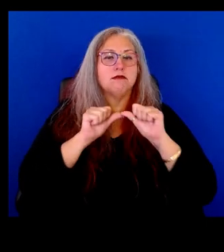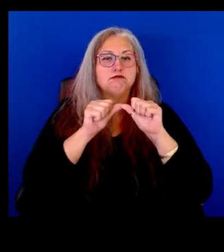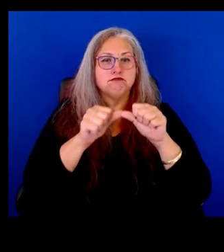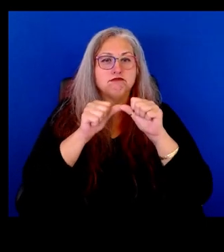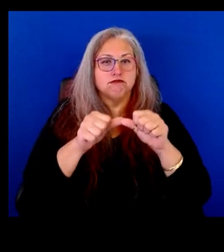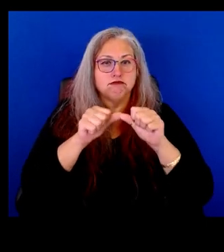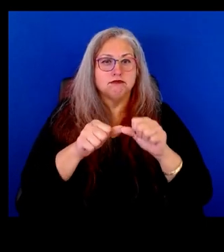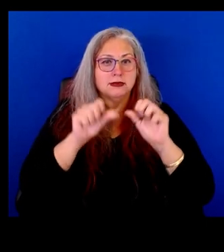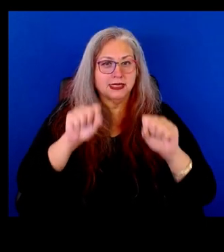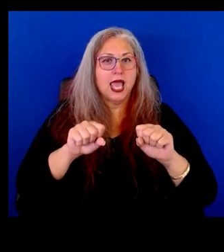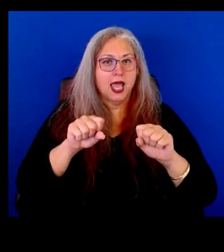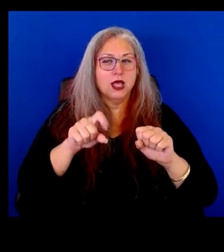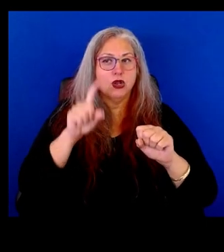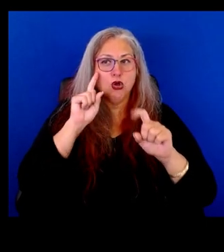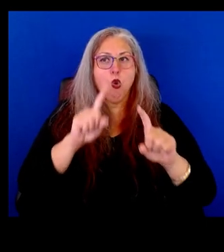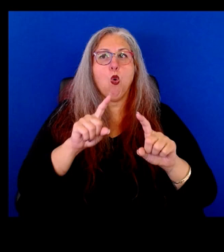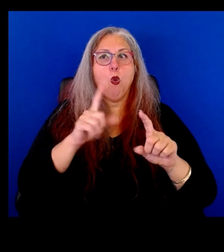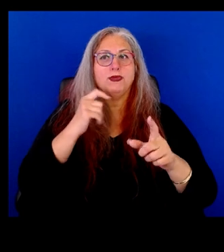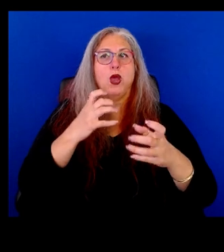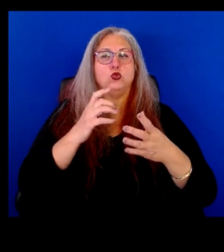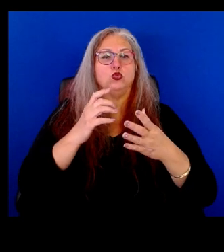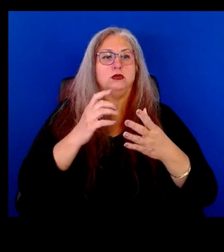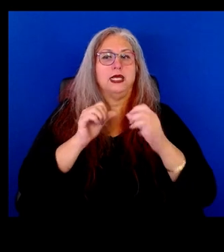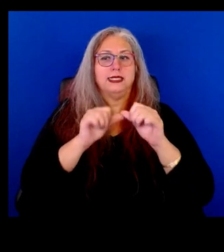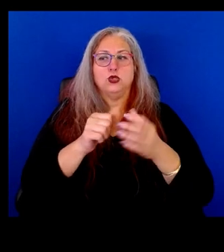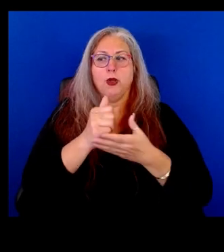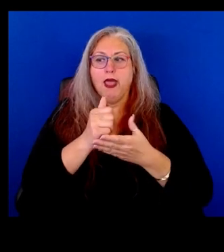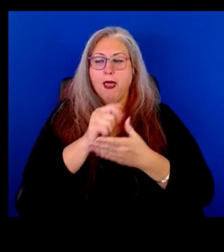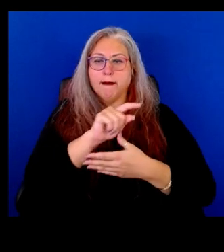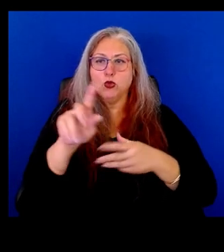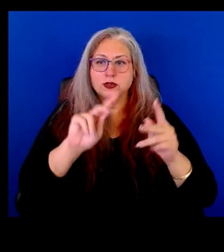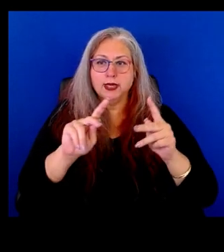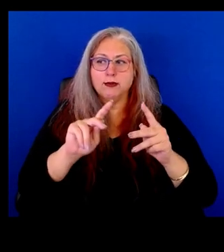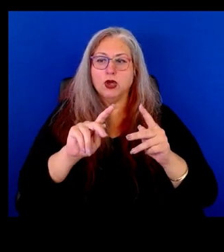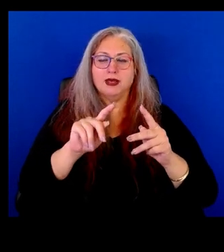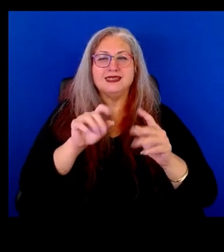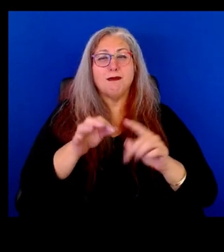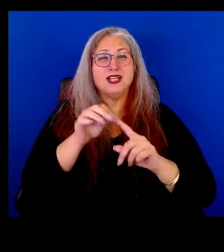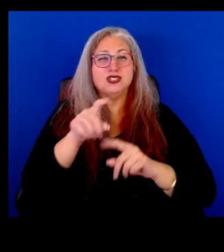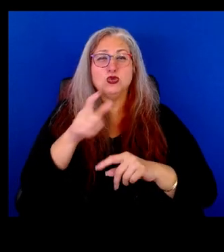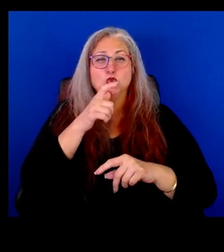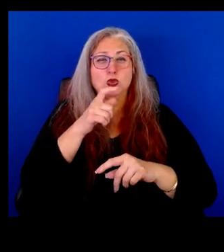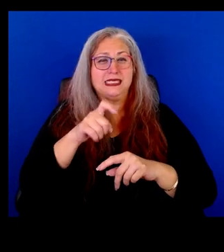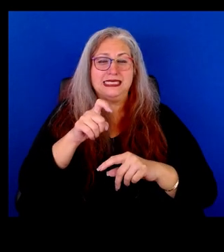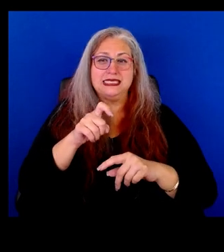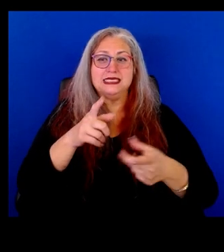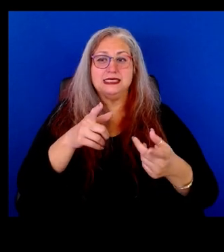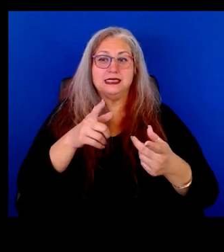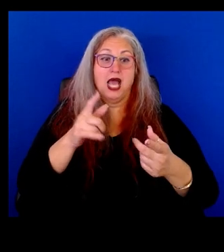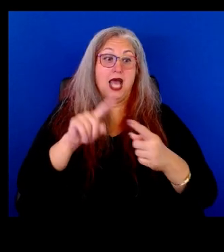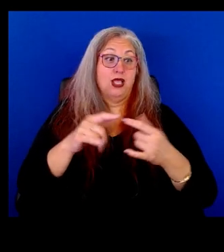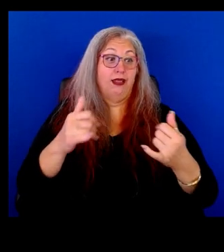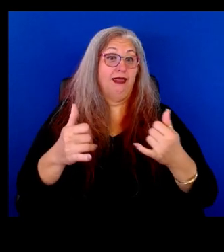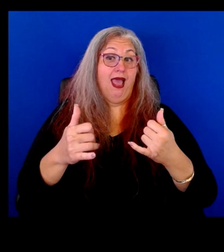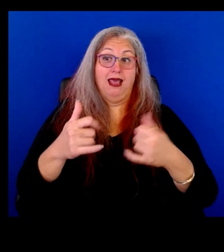endurance so that they can continue to help the people who need the most. So until this very